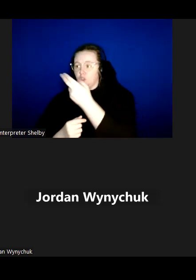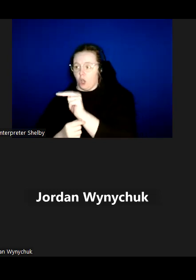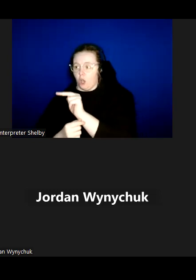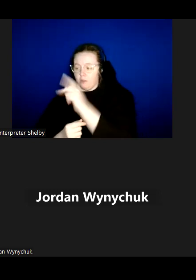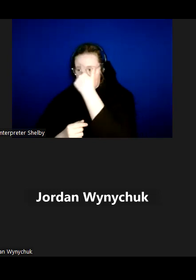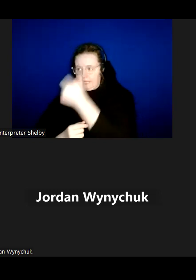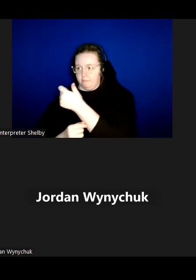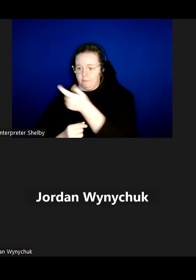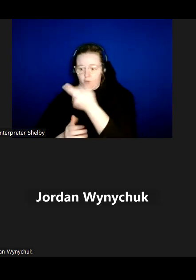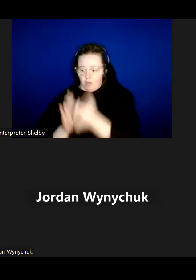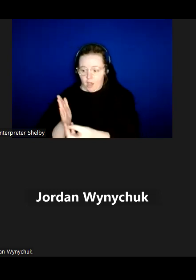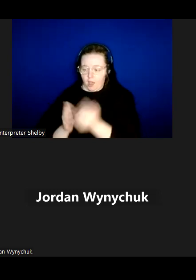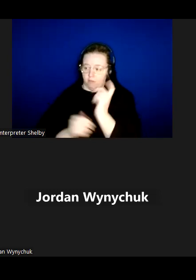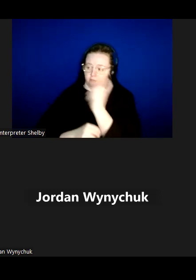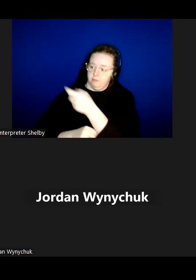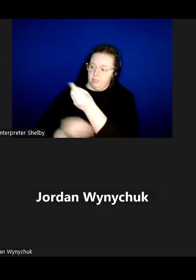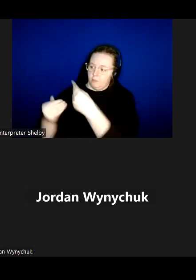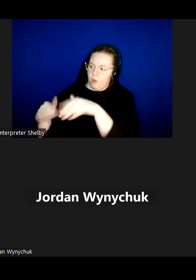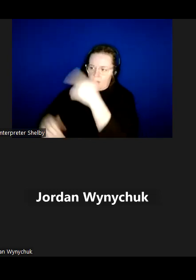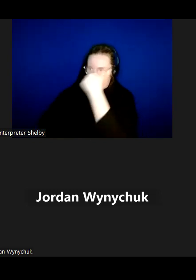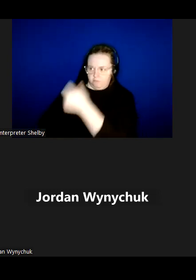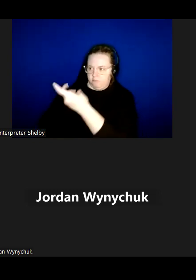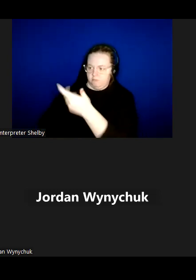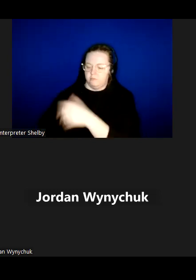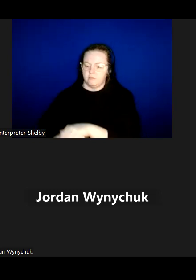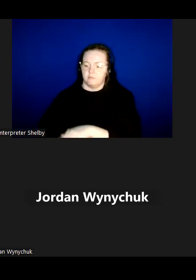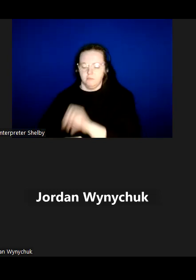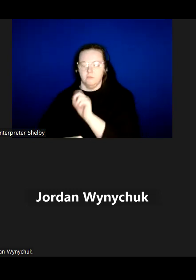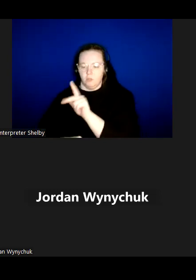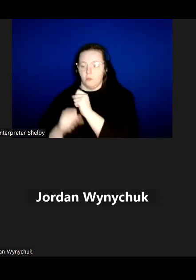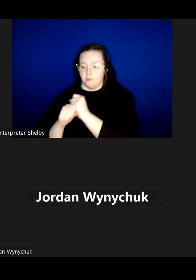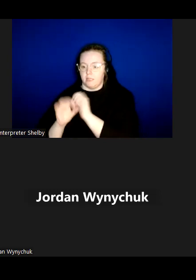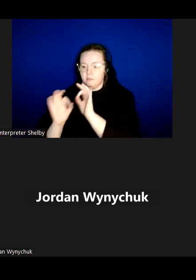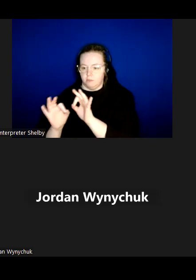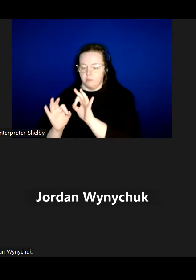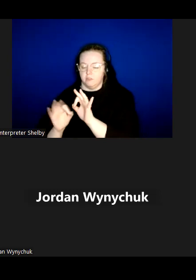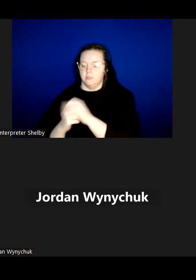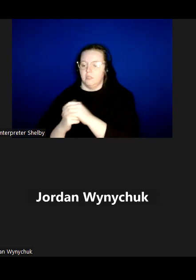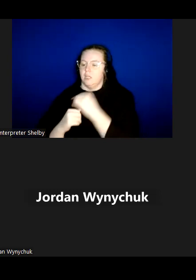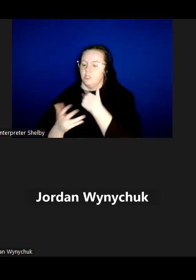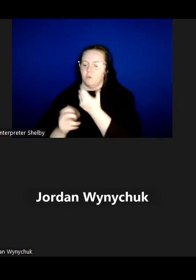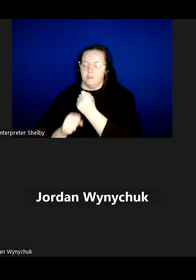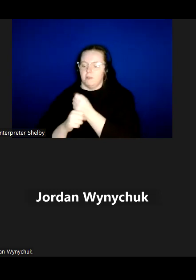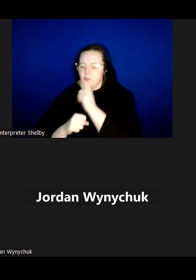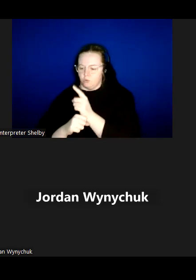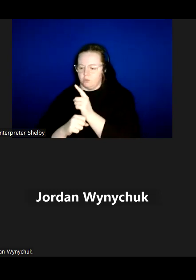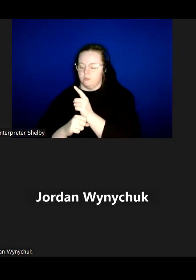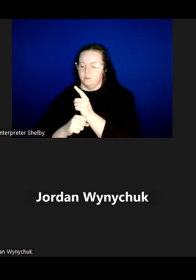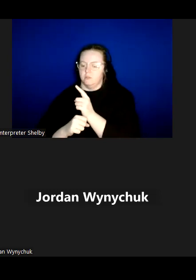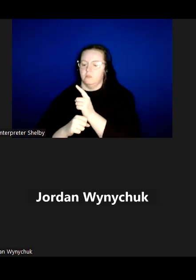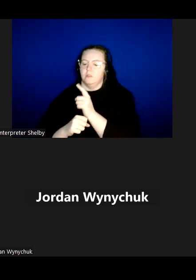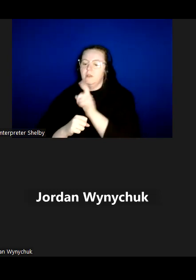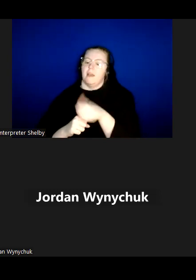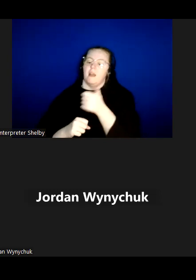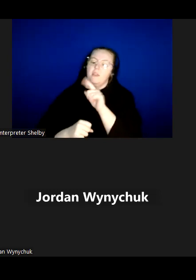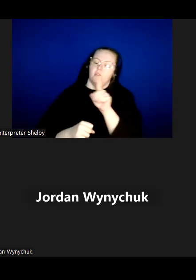property afterwards, that's totally fair. So you are protected. Okay, great. And that's what I understood, but I just want to make sure. And another, my earlier